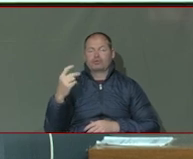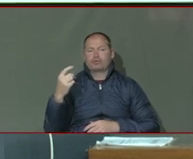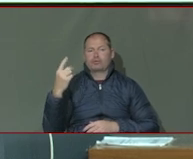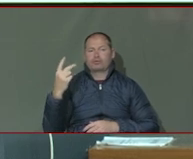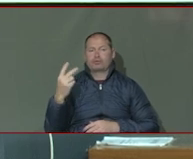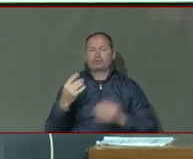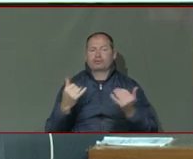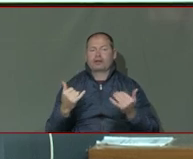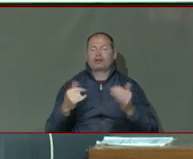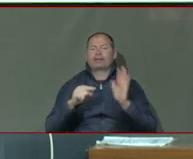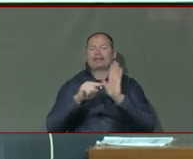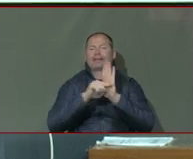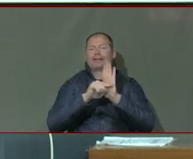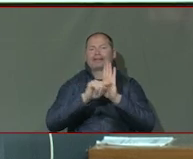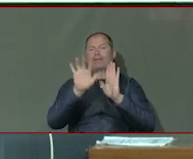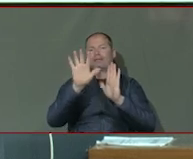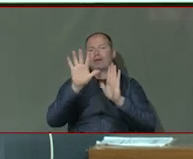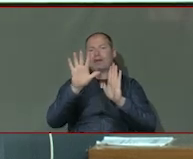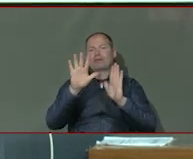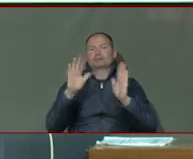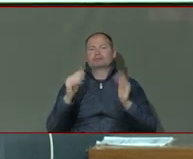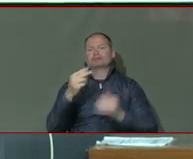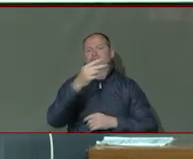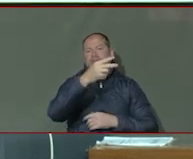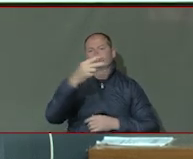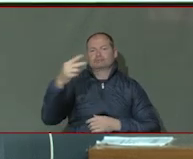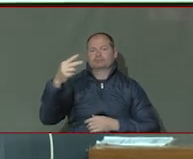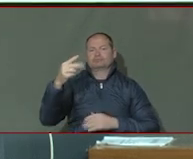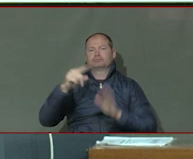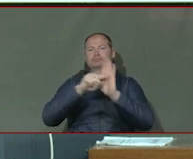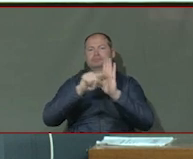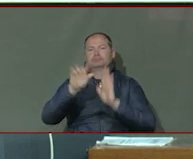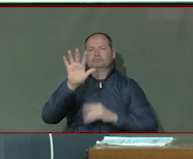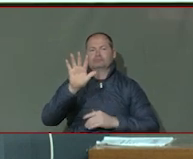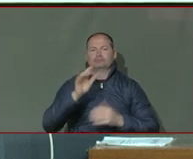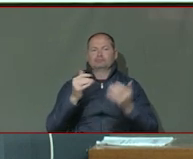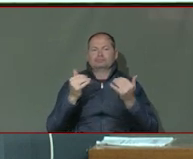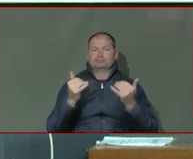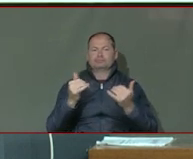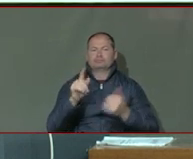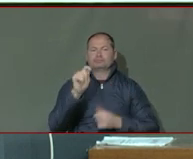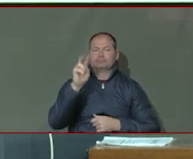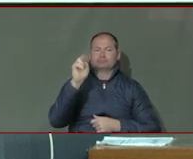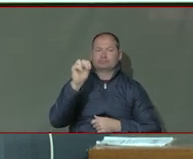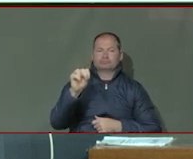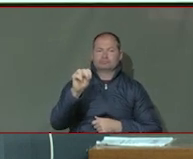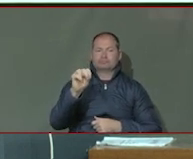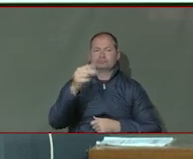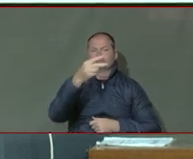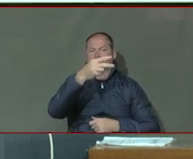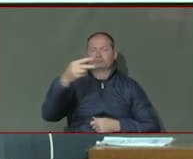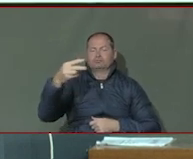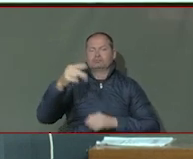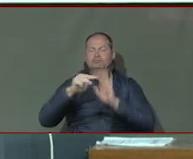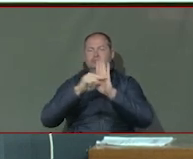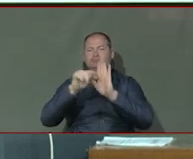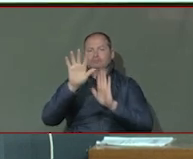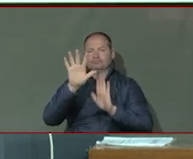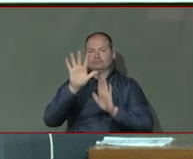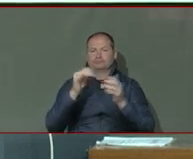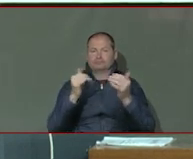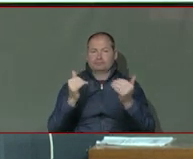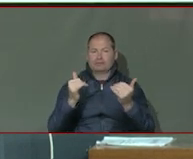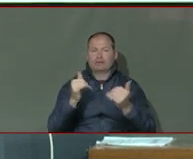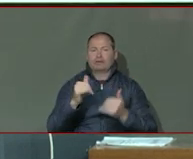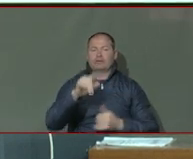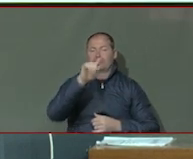equal to -5. Now people, we know that tan theta is equal to the gradient. Now I can solve for theta. But when